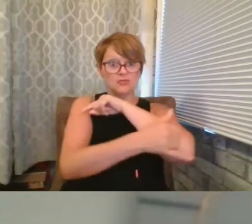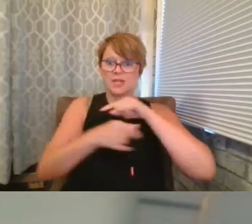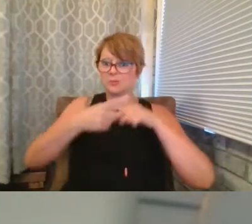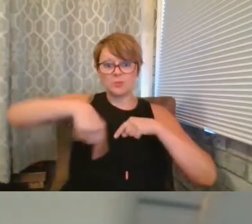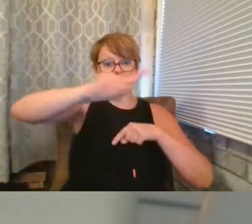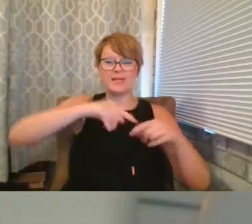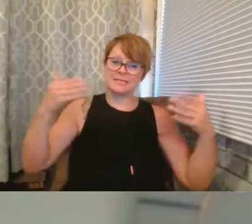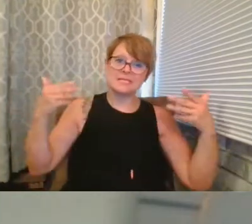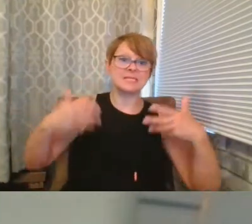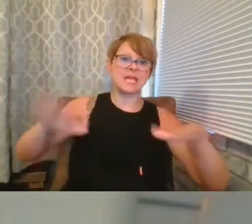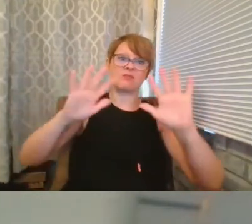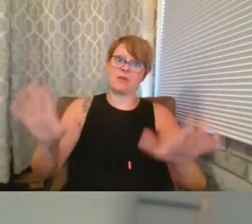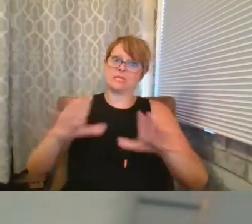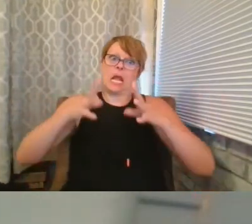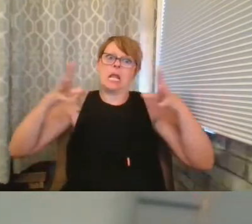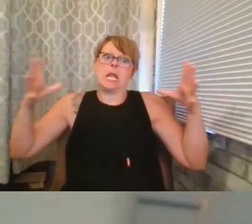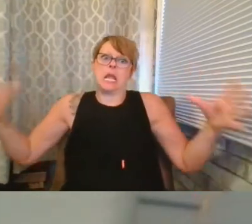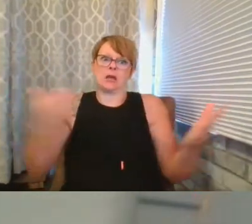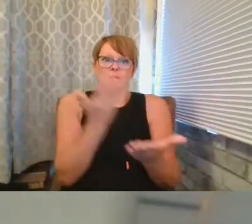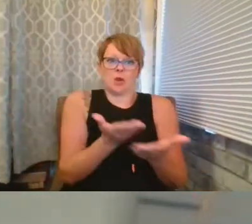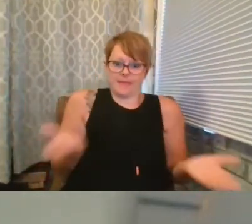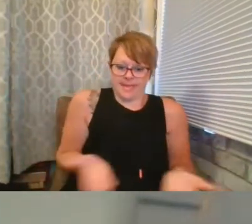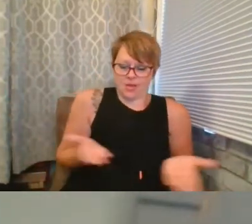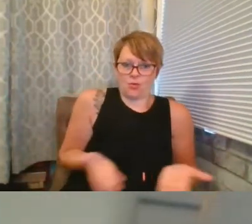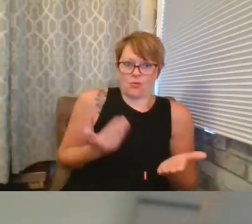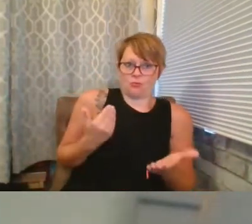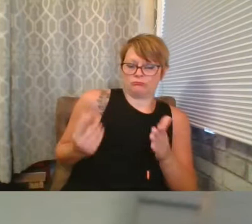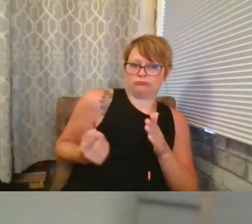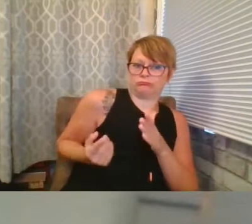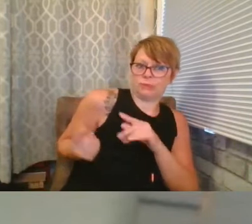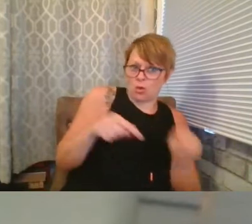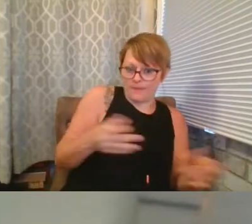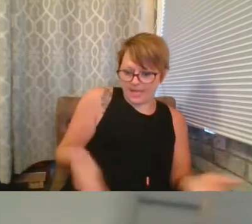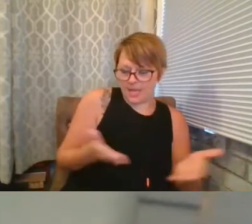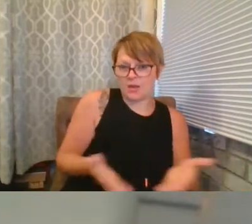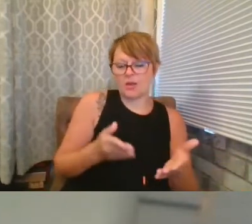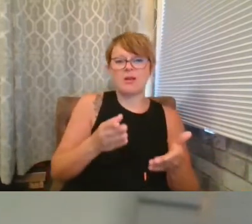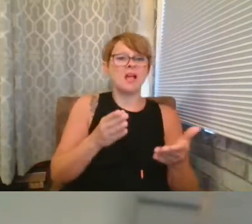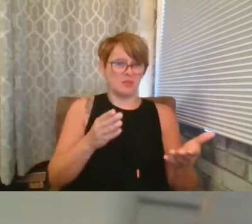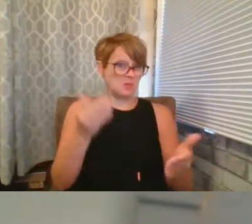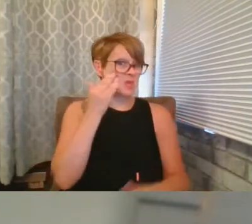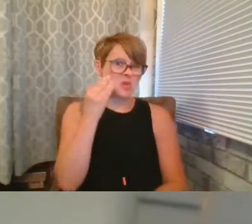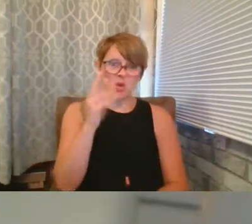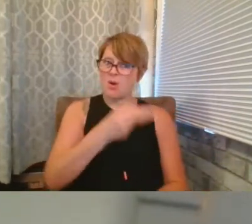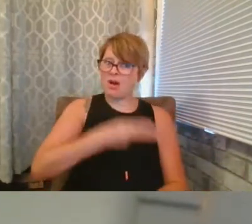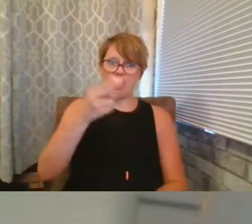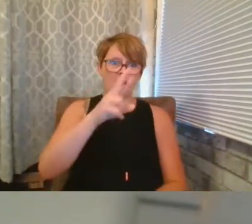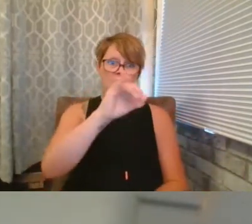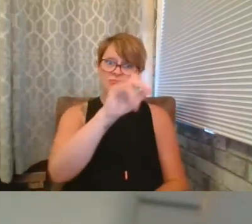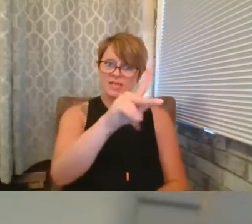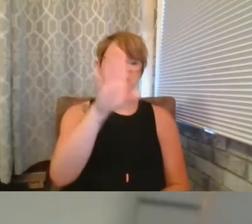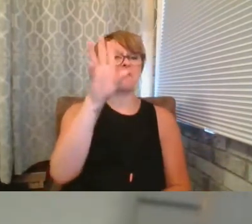So to start a business, even if it doesn't go well, we are ready for the failures. But I think mostly it's a success when we